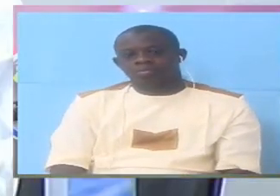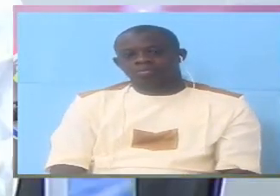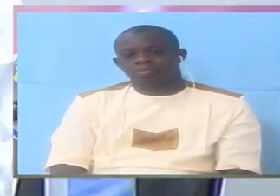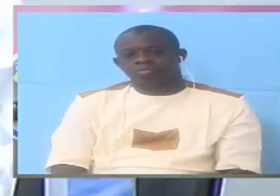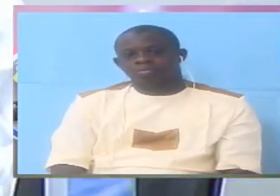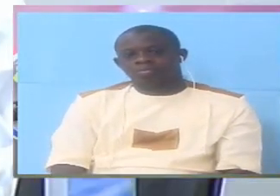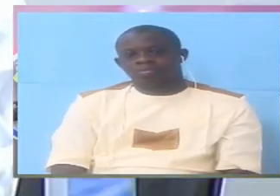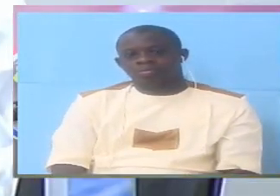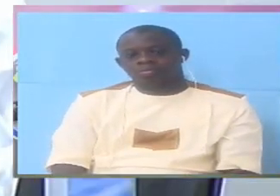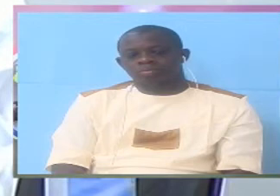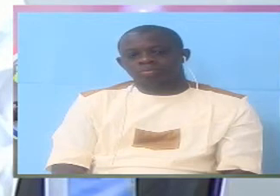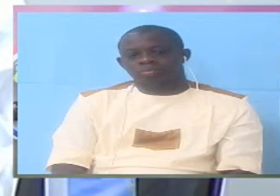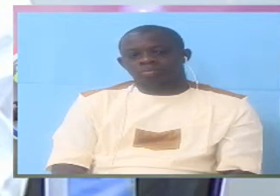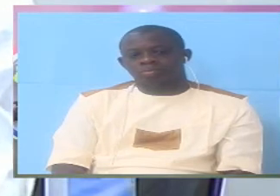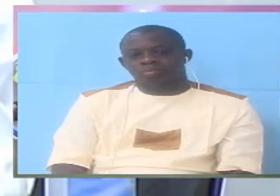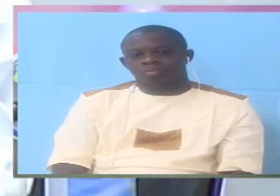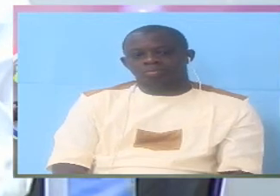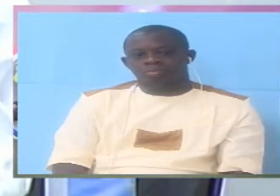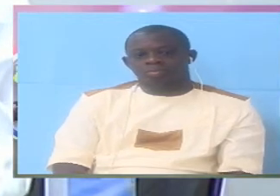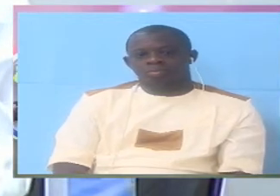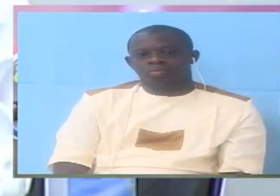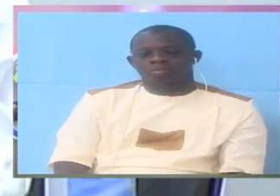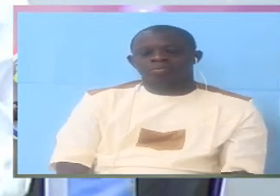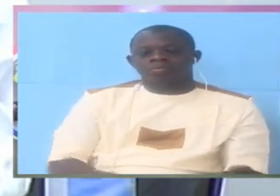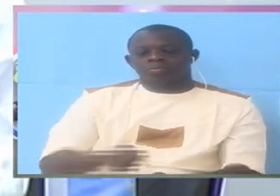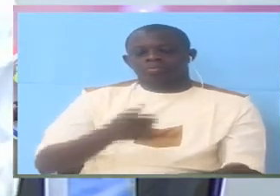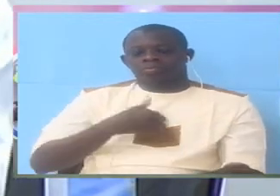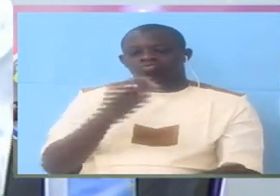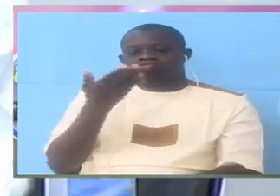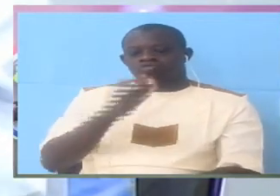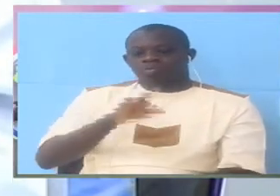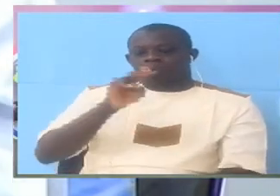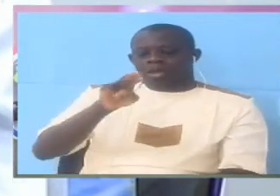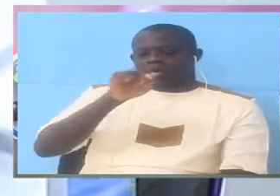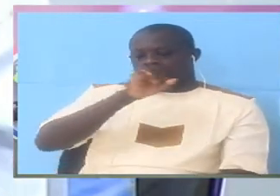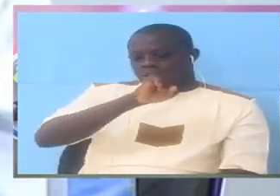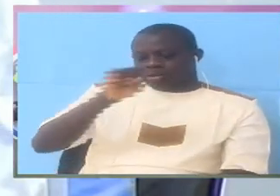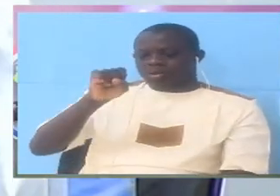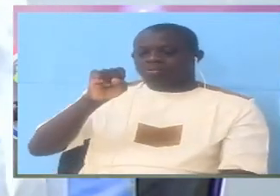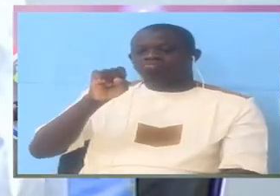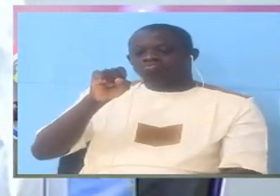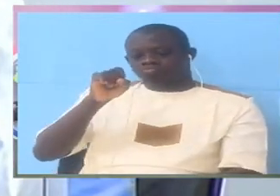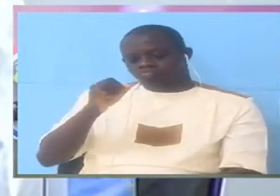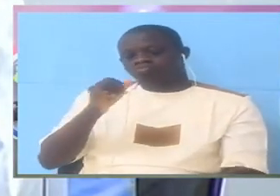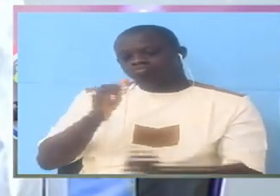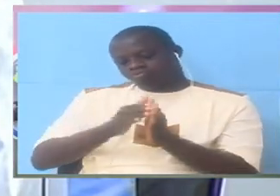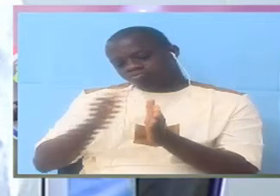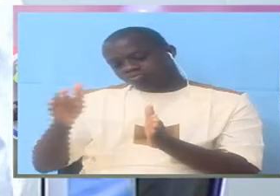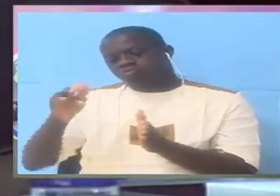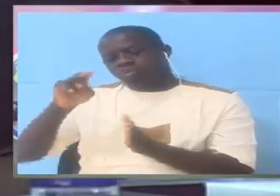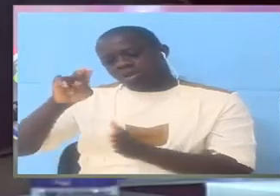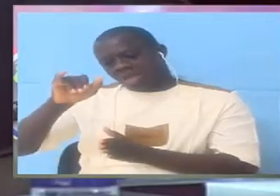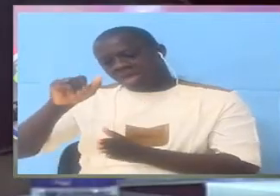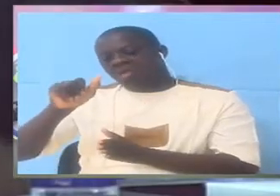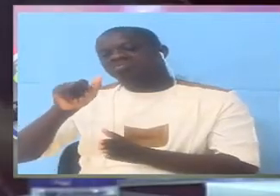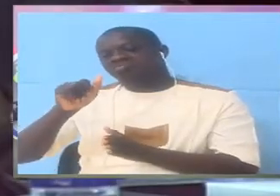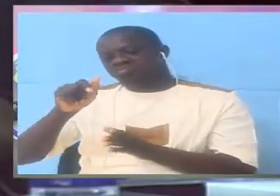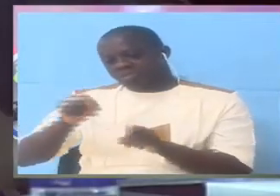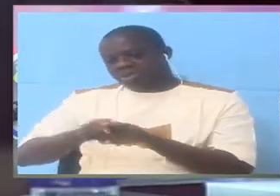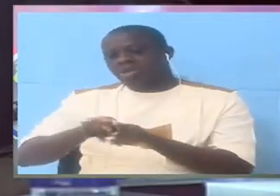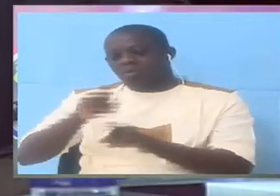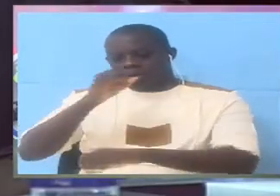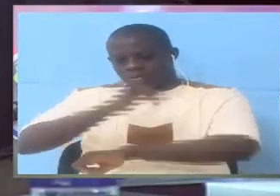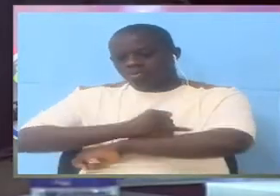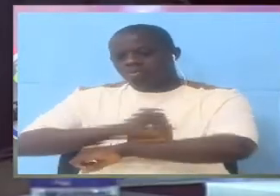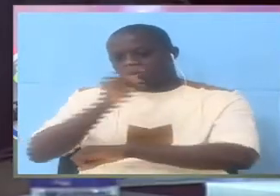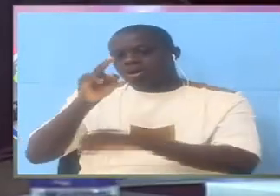I moved from NSS to NIA. It's the same institution, but the name's changed. Go ahead with that, both of